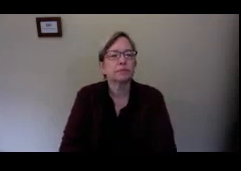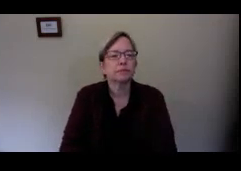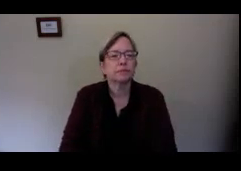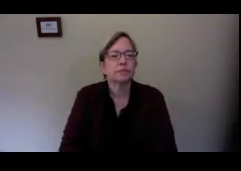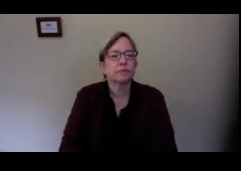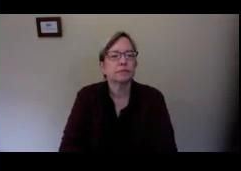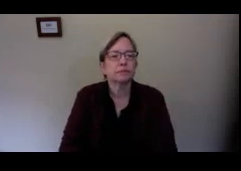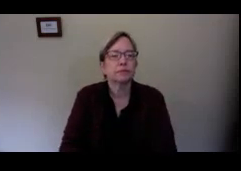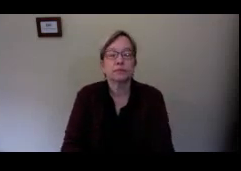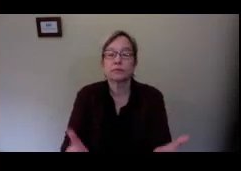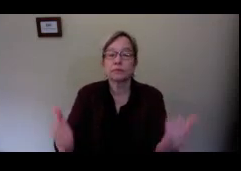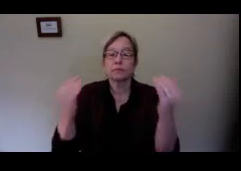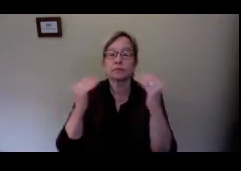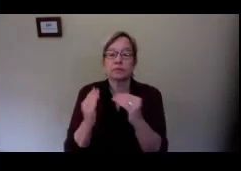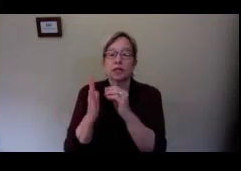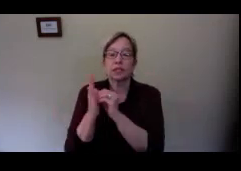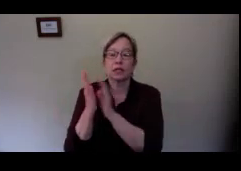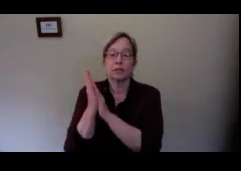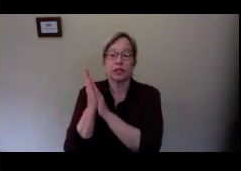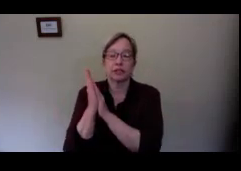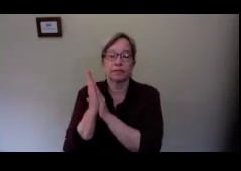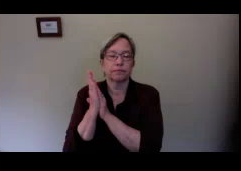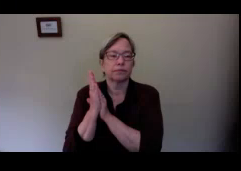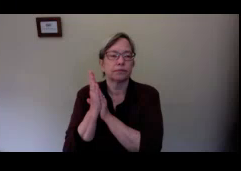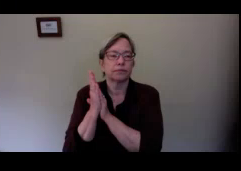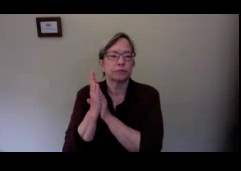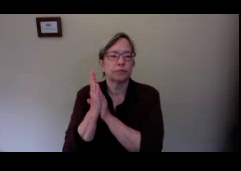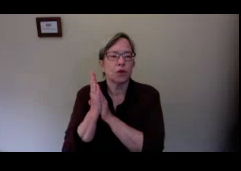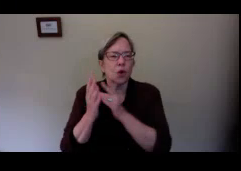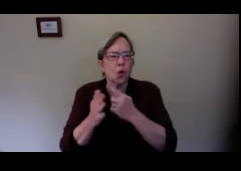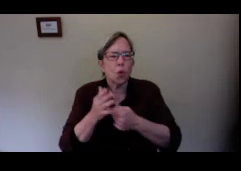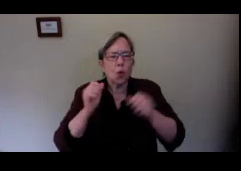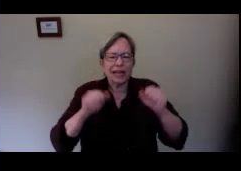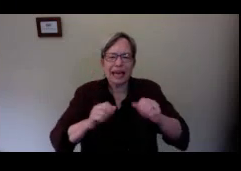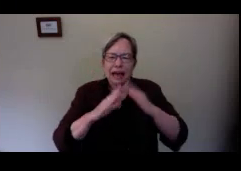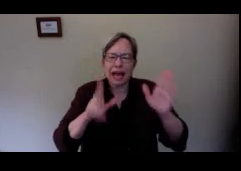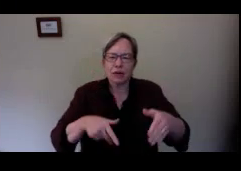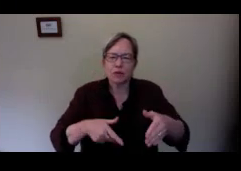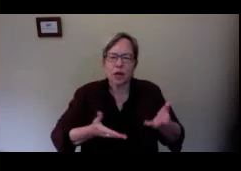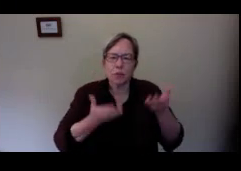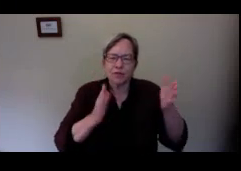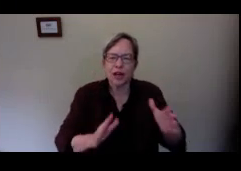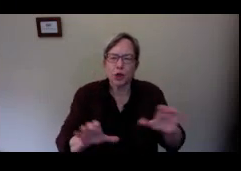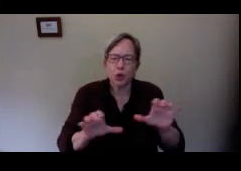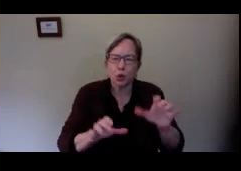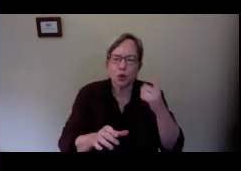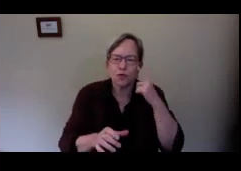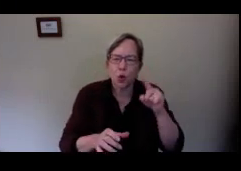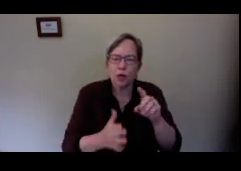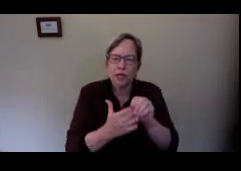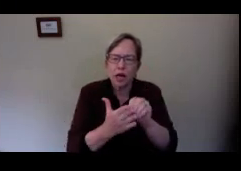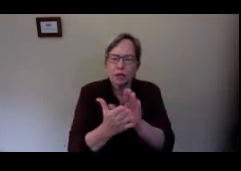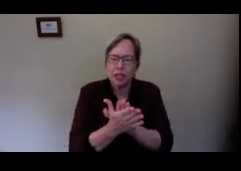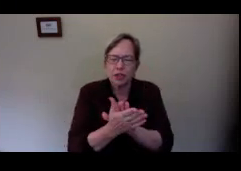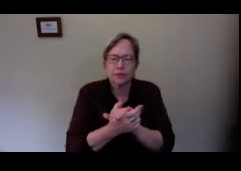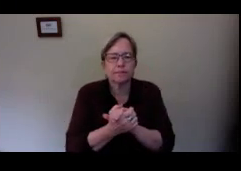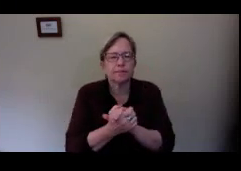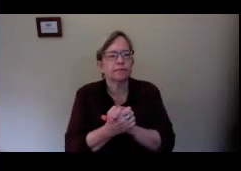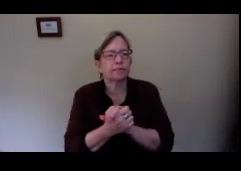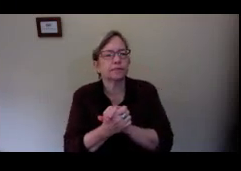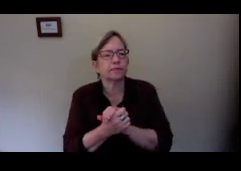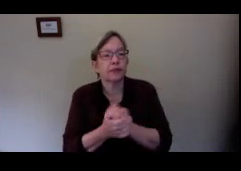So what can a housing provider do when it comes to documentation? So